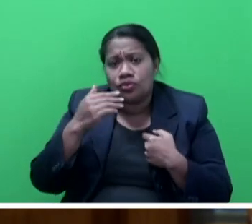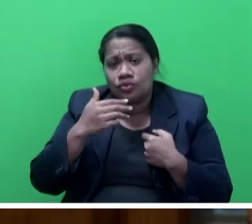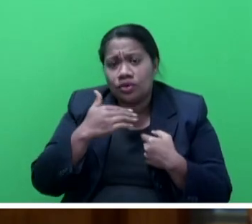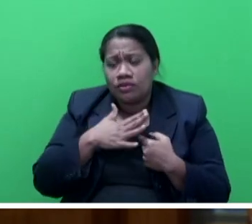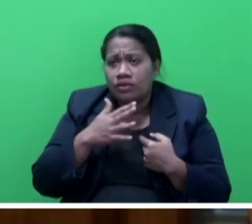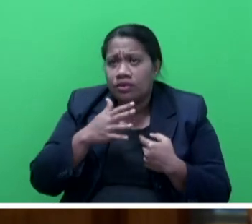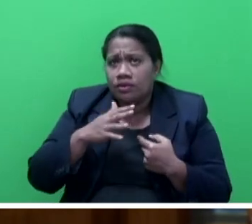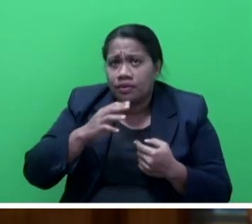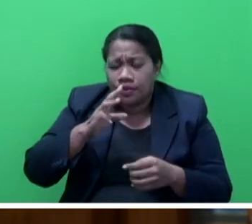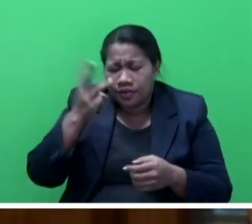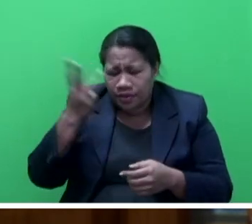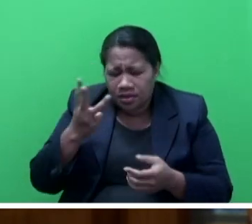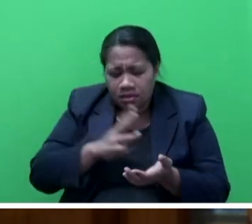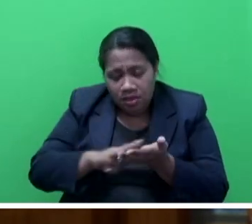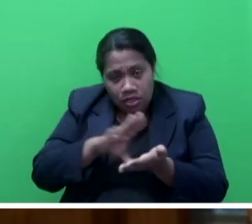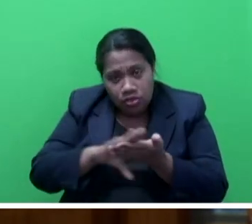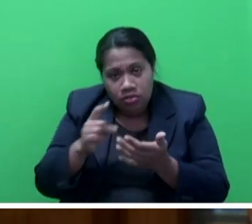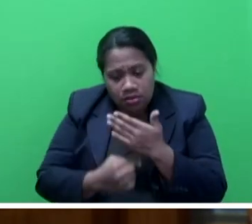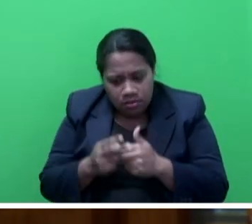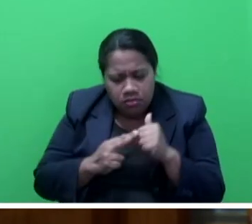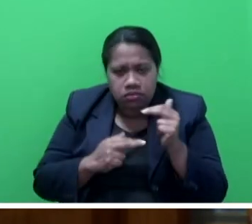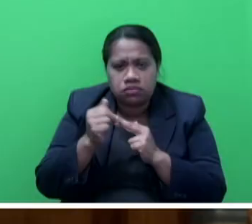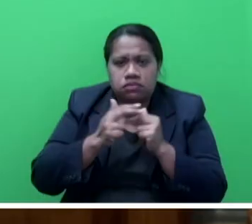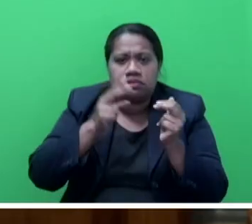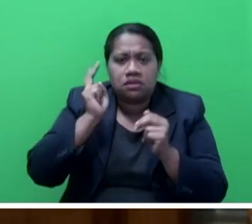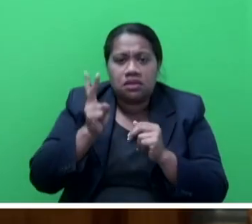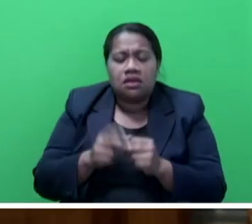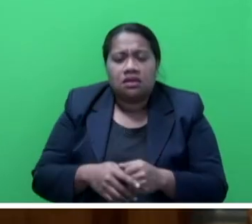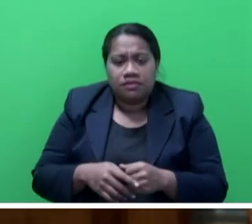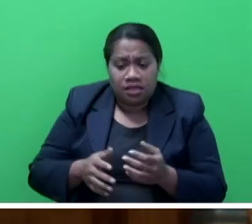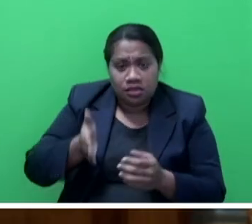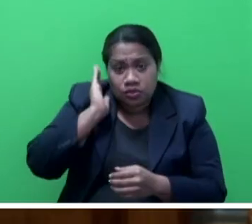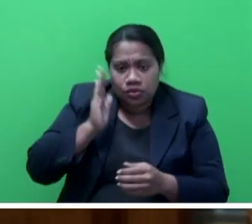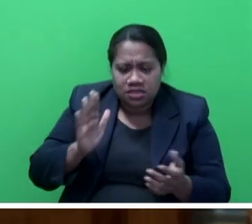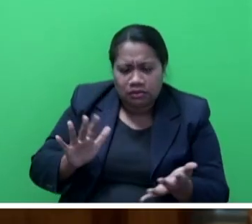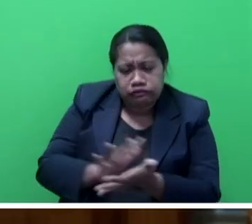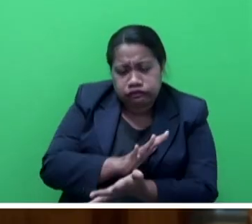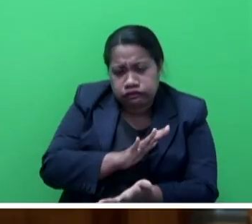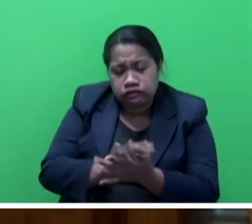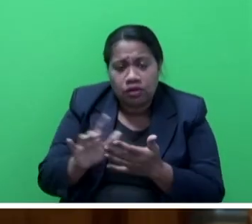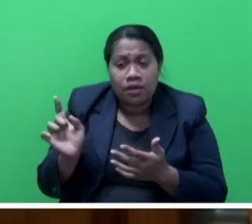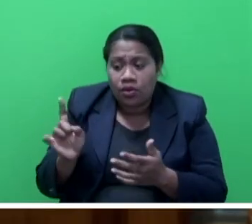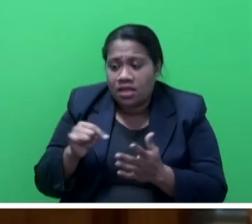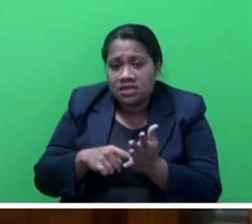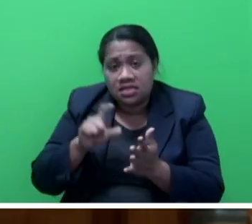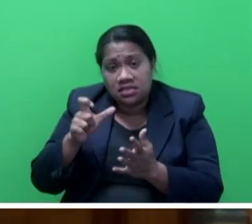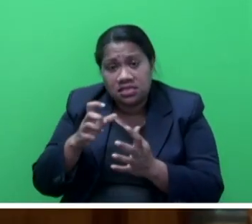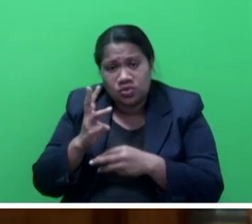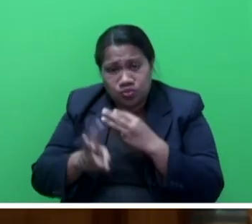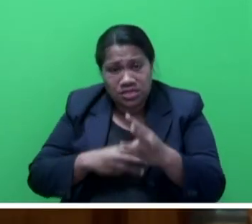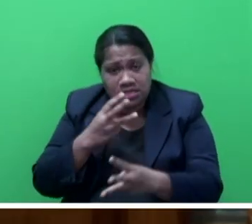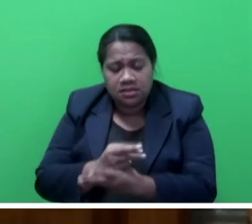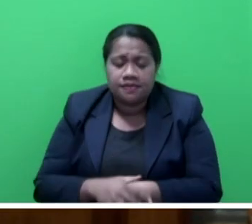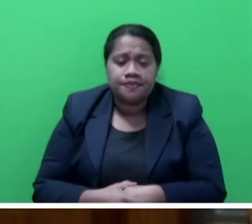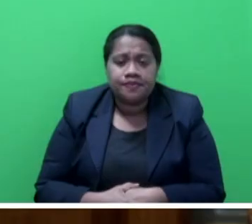in rebuilding and rehabilitating schools that were damaged by TC Winston. And the amount of contractual